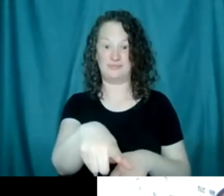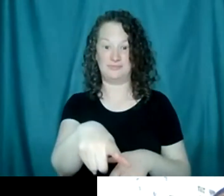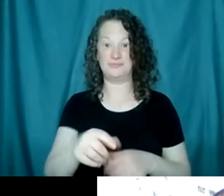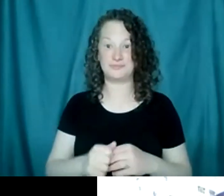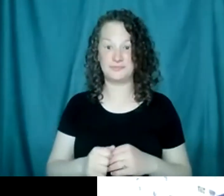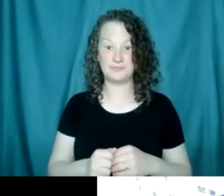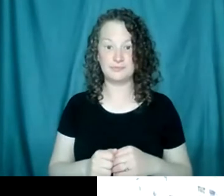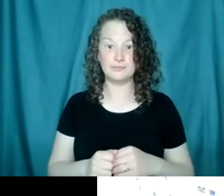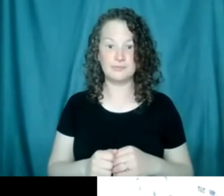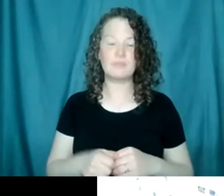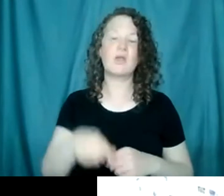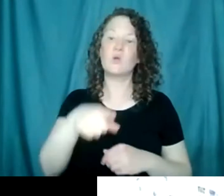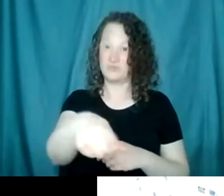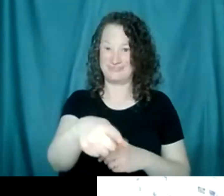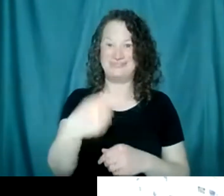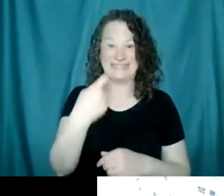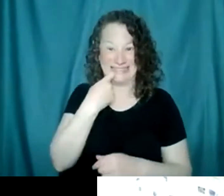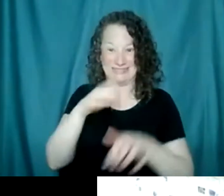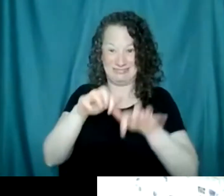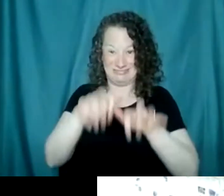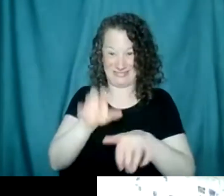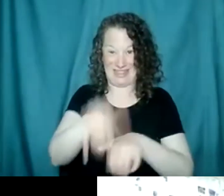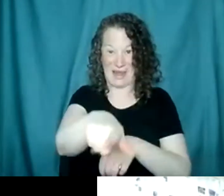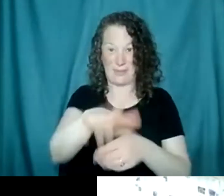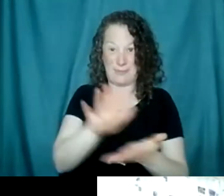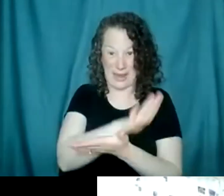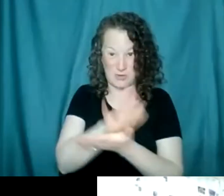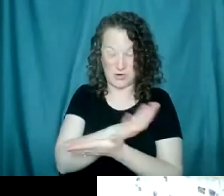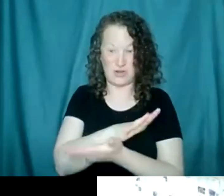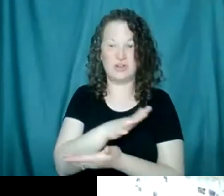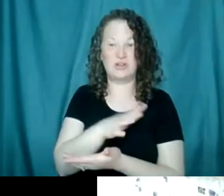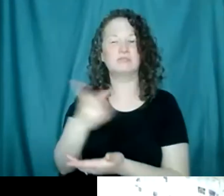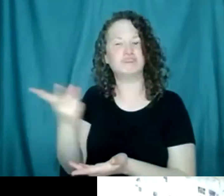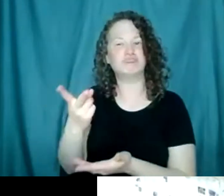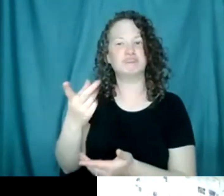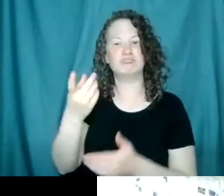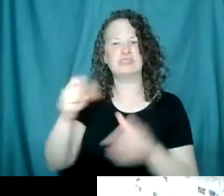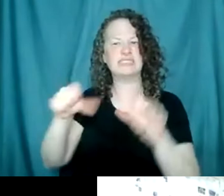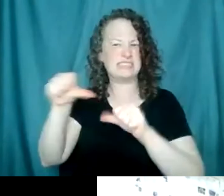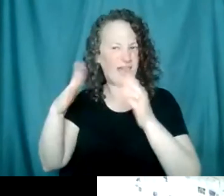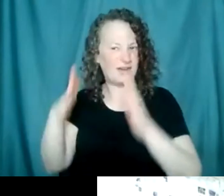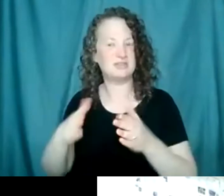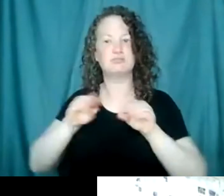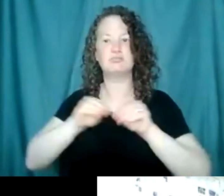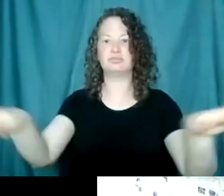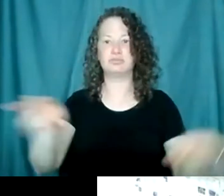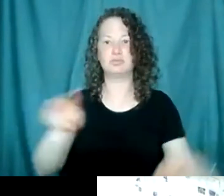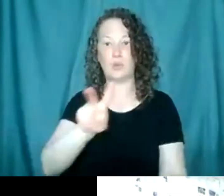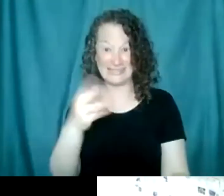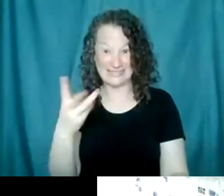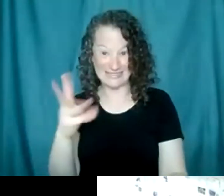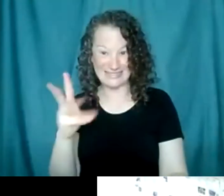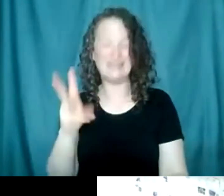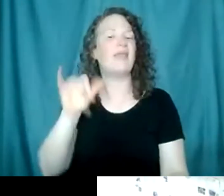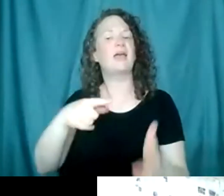everyone. So this paper by Dr. Frohl and Dr. Paul that came out in 2016, it looks at the